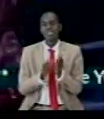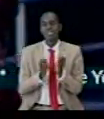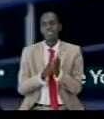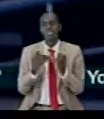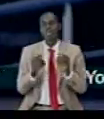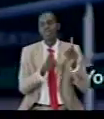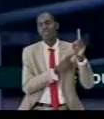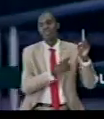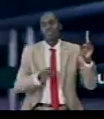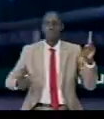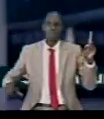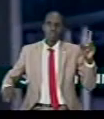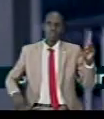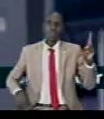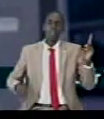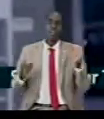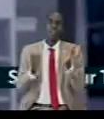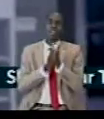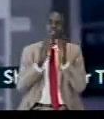praise the